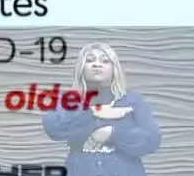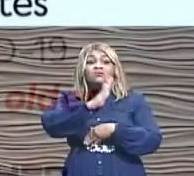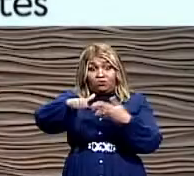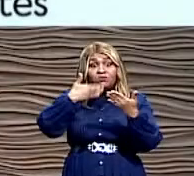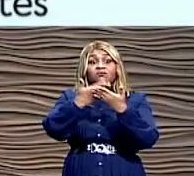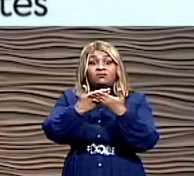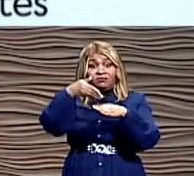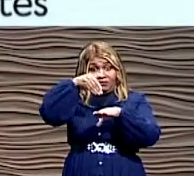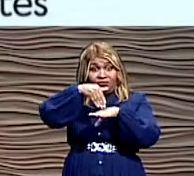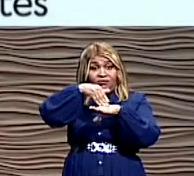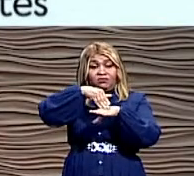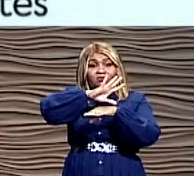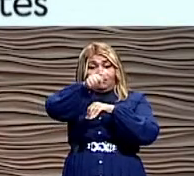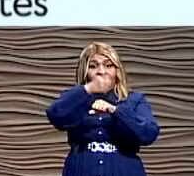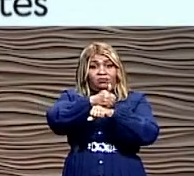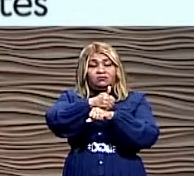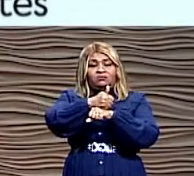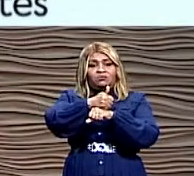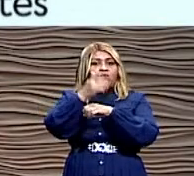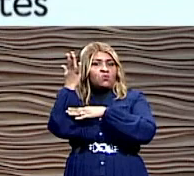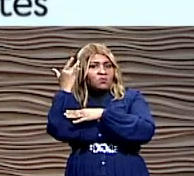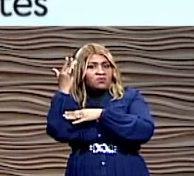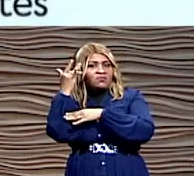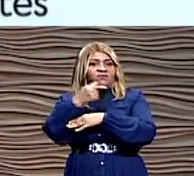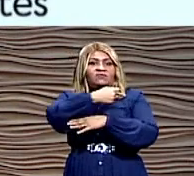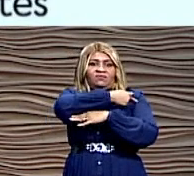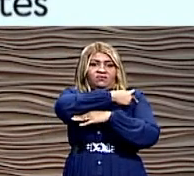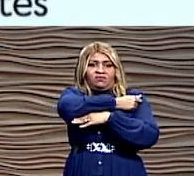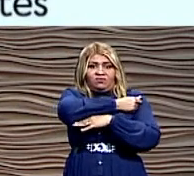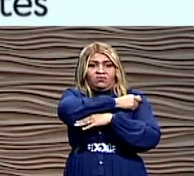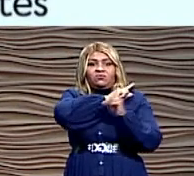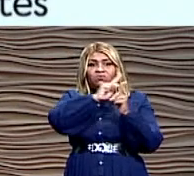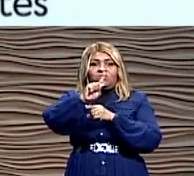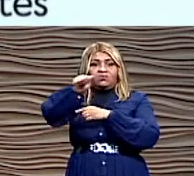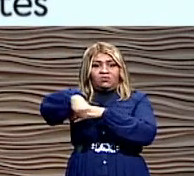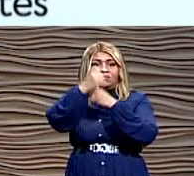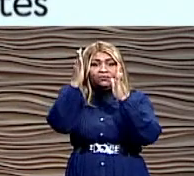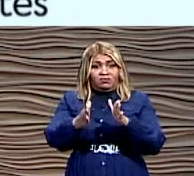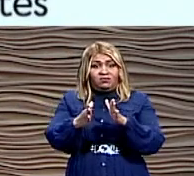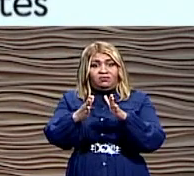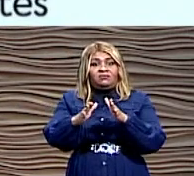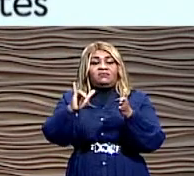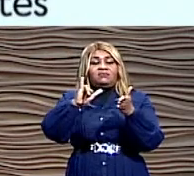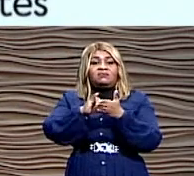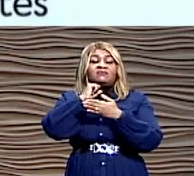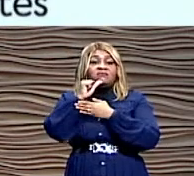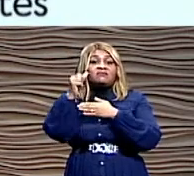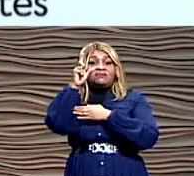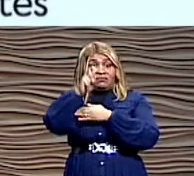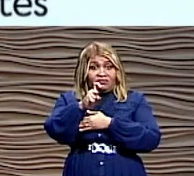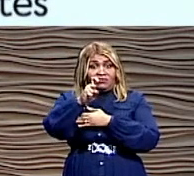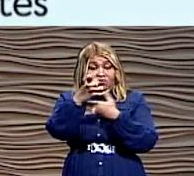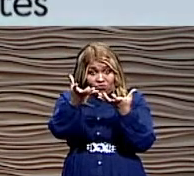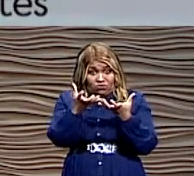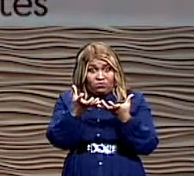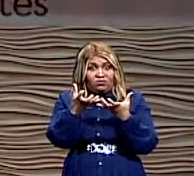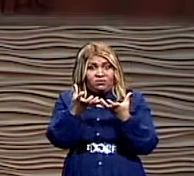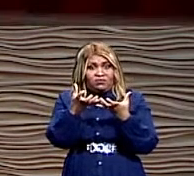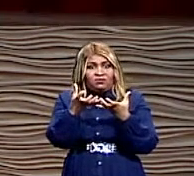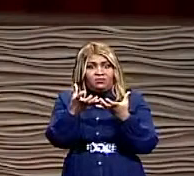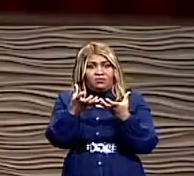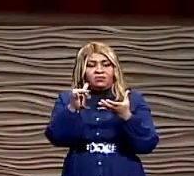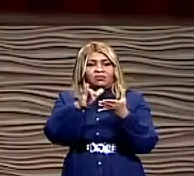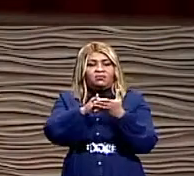appointment, because otherwise those vaccines could go to somebody else who has a need and who wants it. So that's our